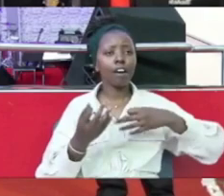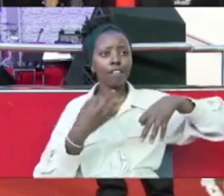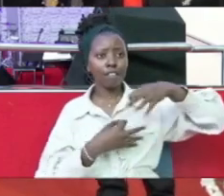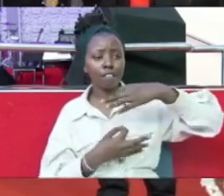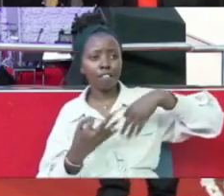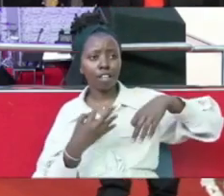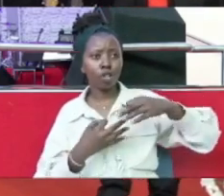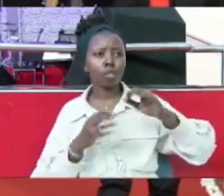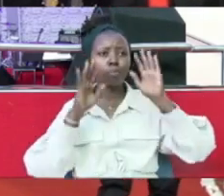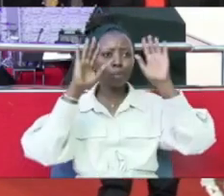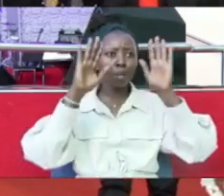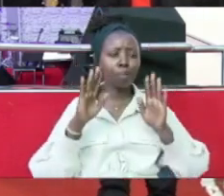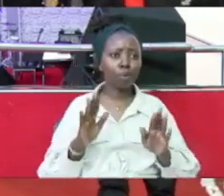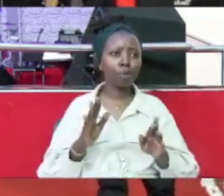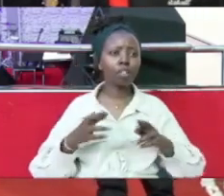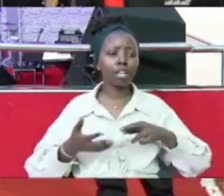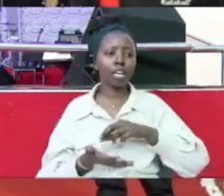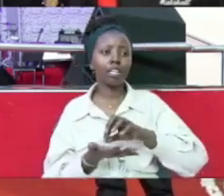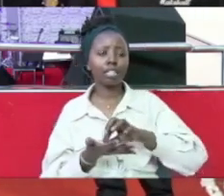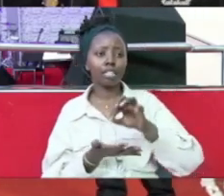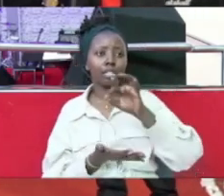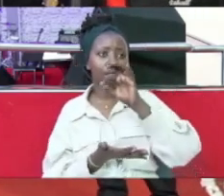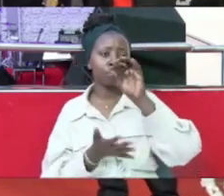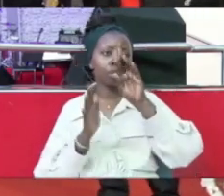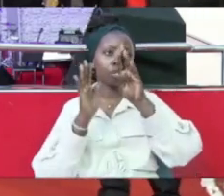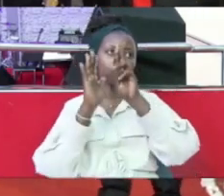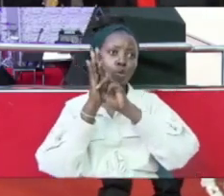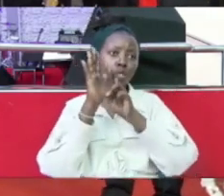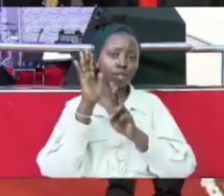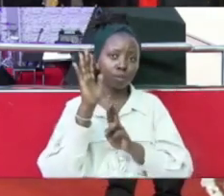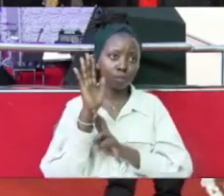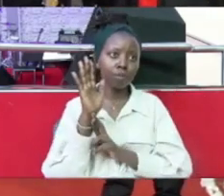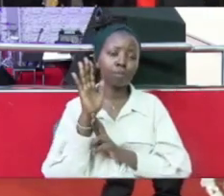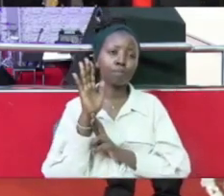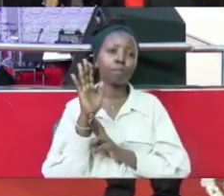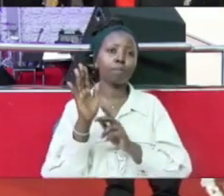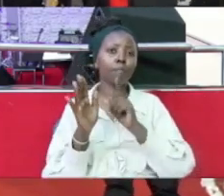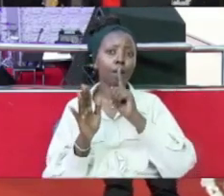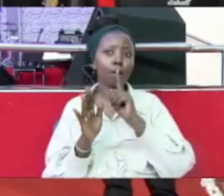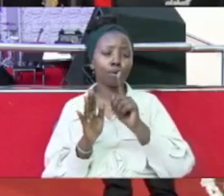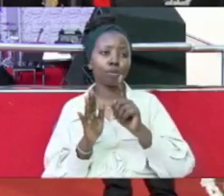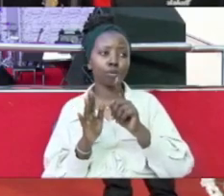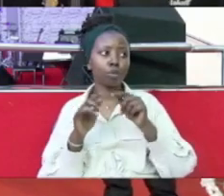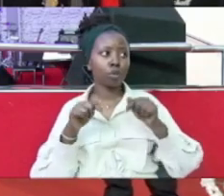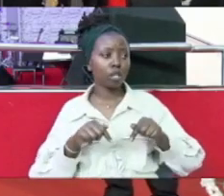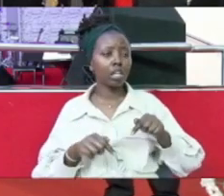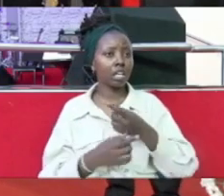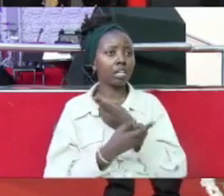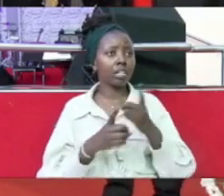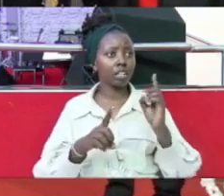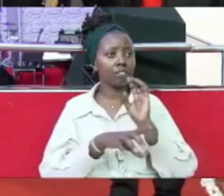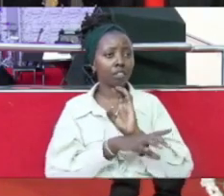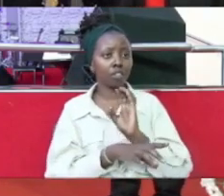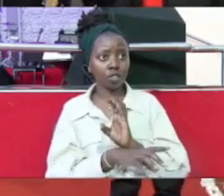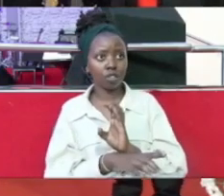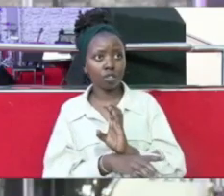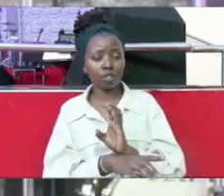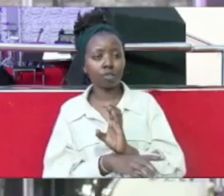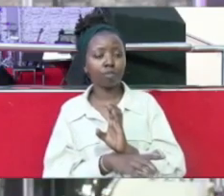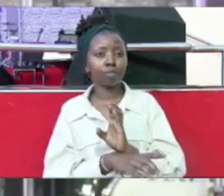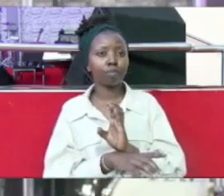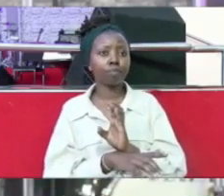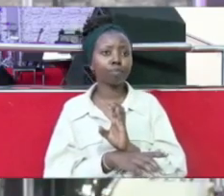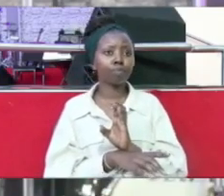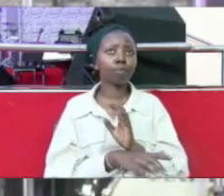leo tunaangazia ushirika kama moja ya kanuni muhimu ya kiroho. So here at DCIKZ, hapa katika kanisa hili,